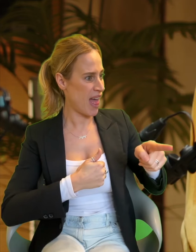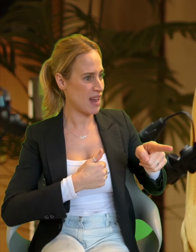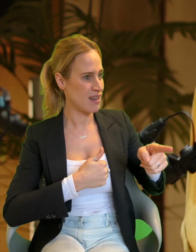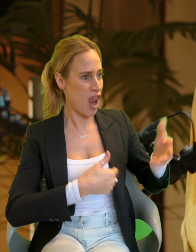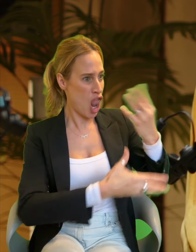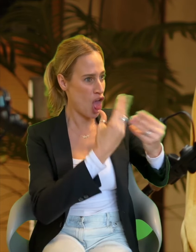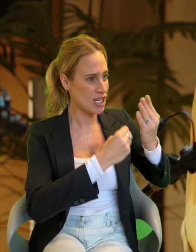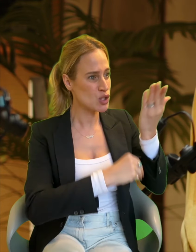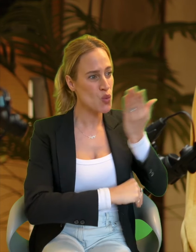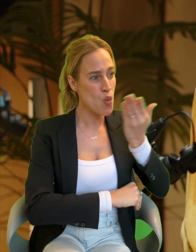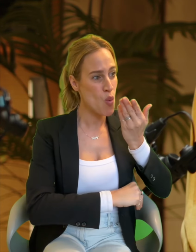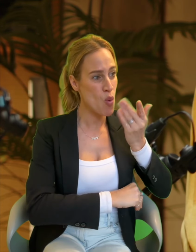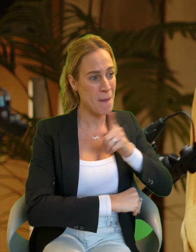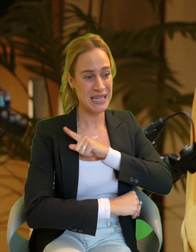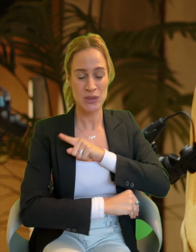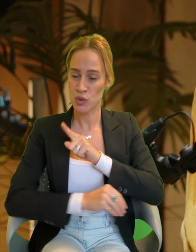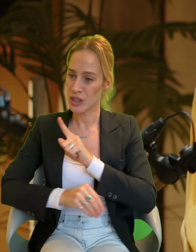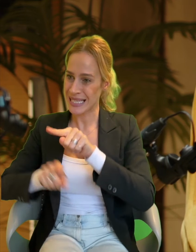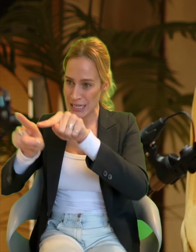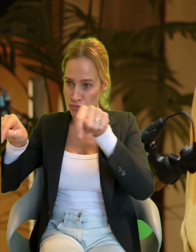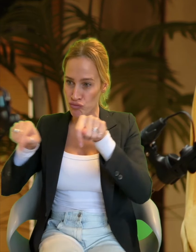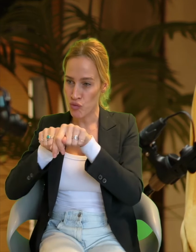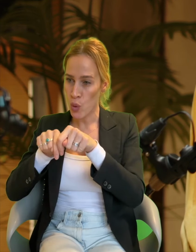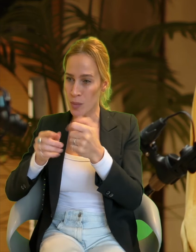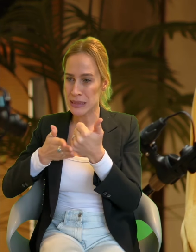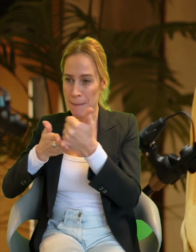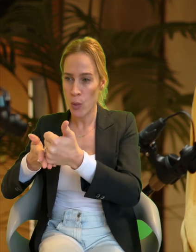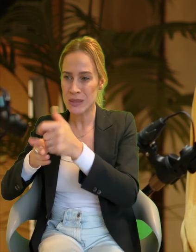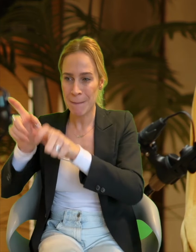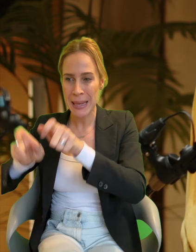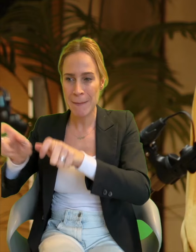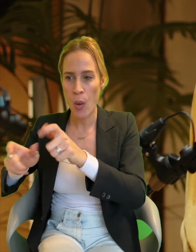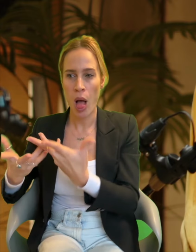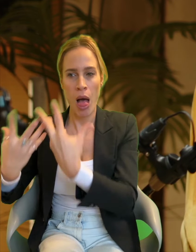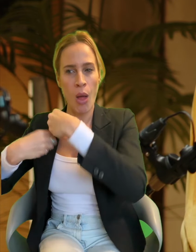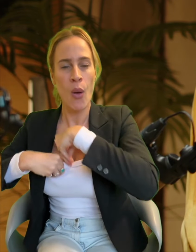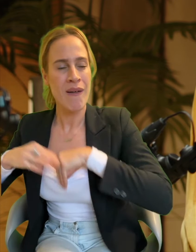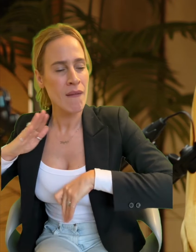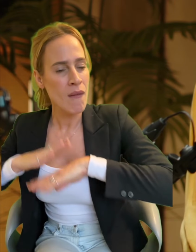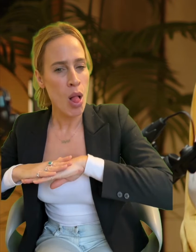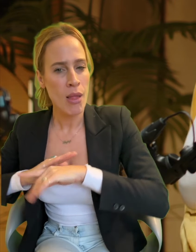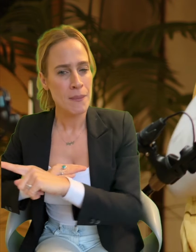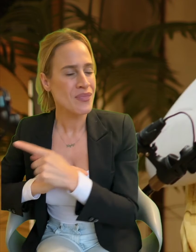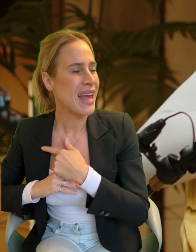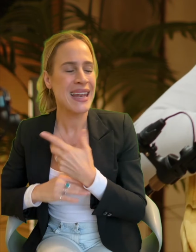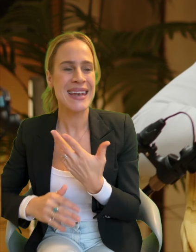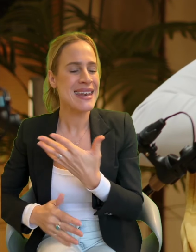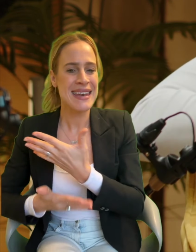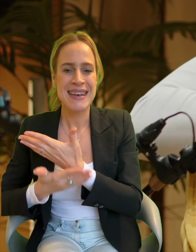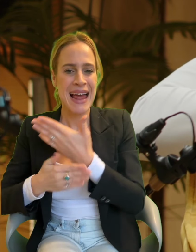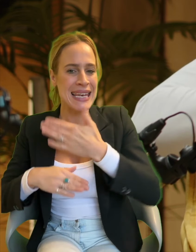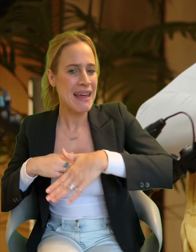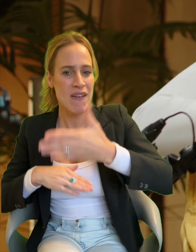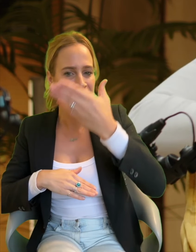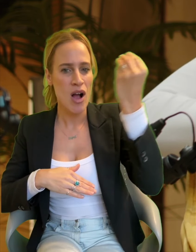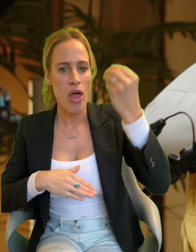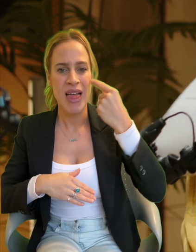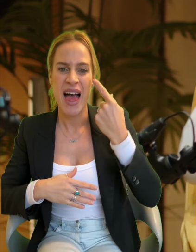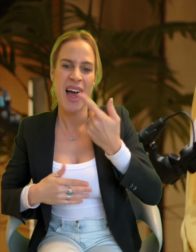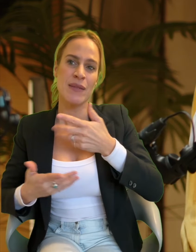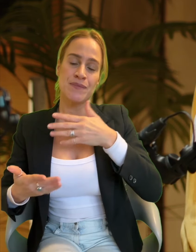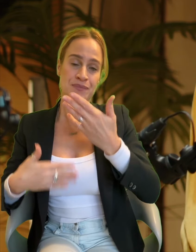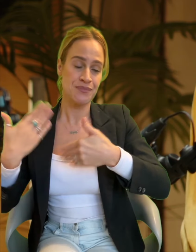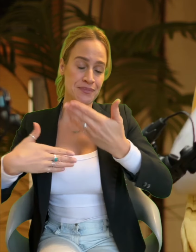supporting these people. And that never left me. I never forgot that. So when I went on my way, became a